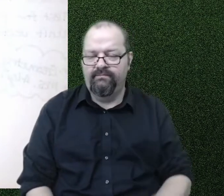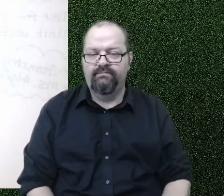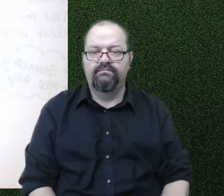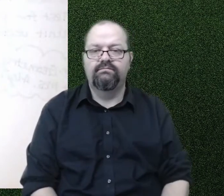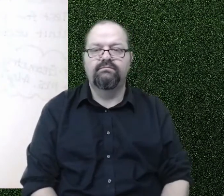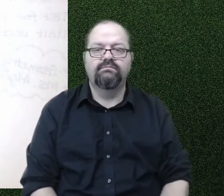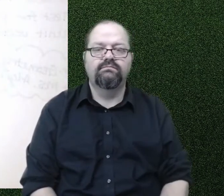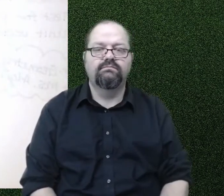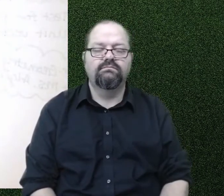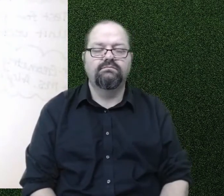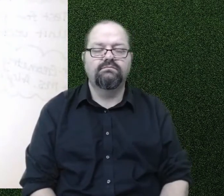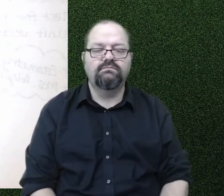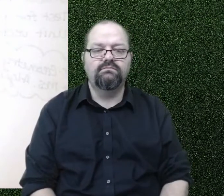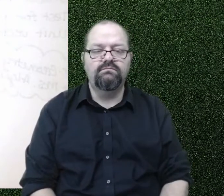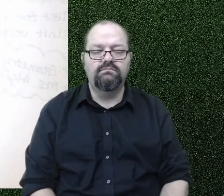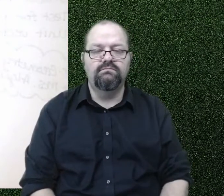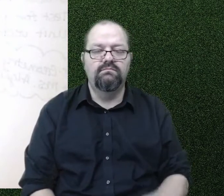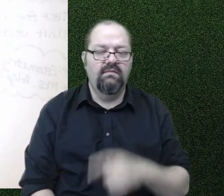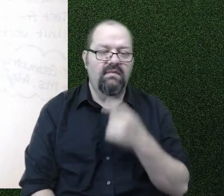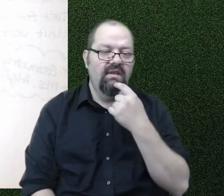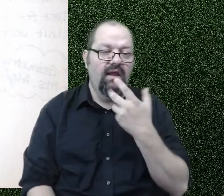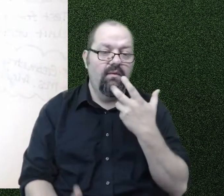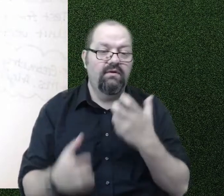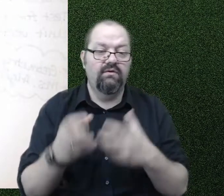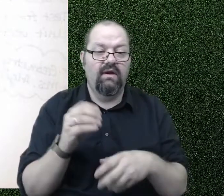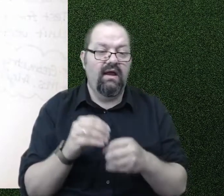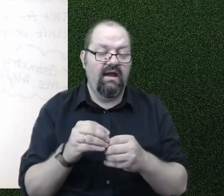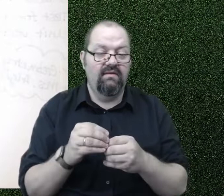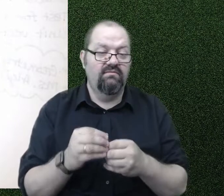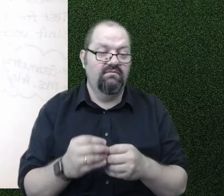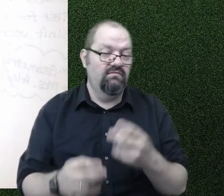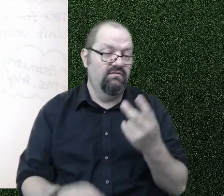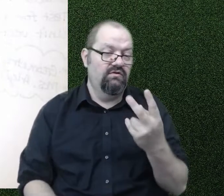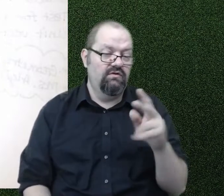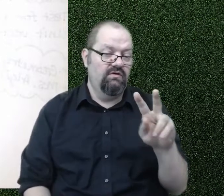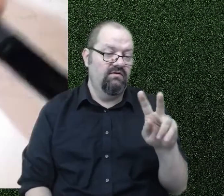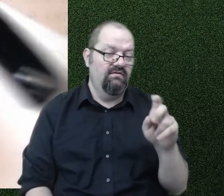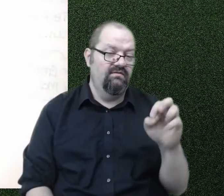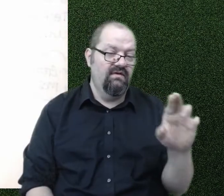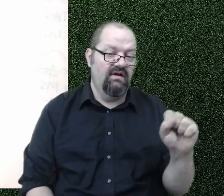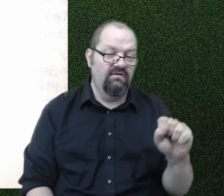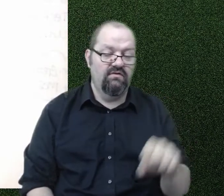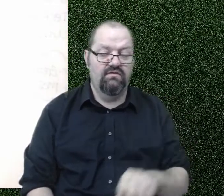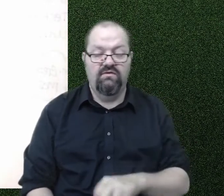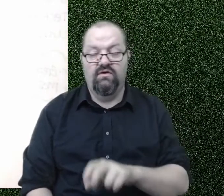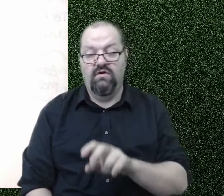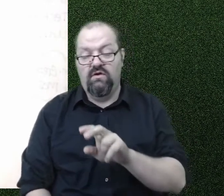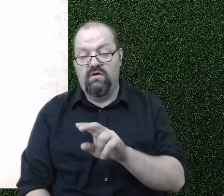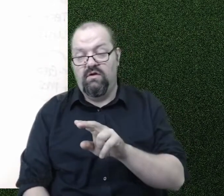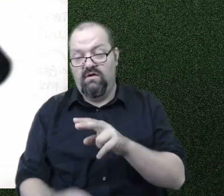So let's say I want to add the vectors u with components u1 and u2